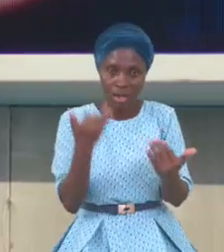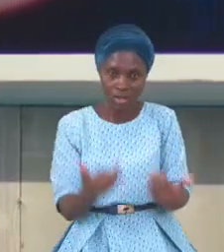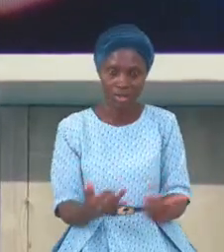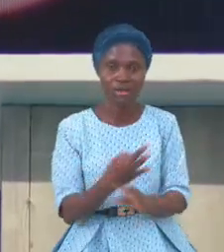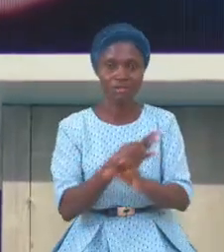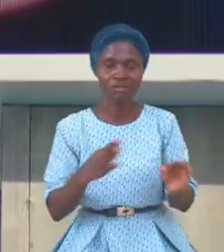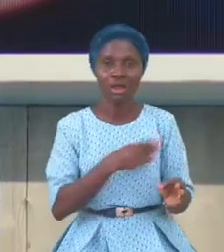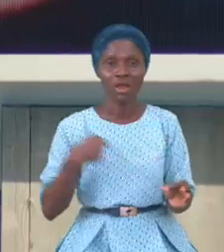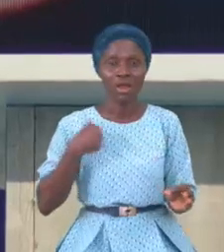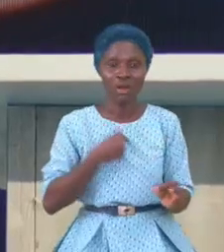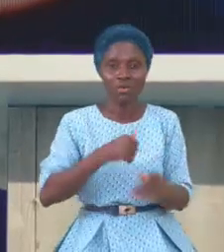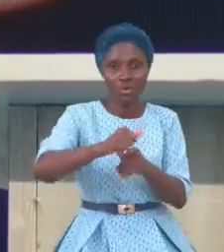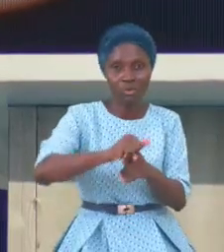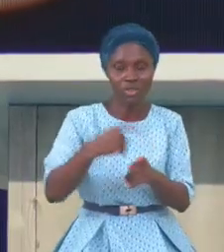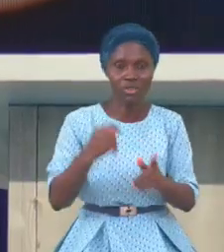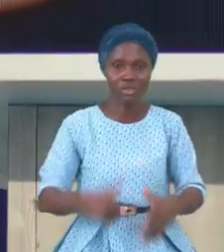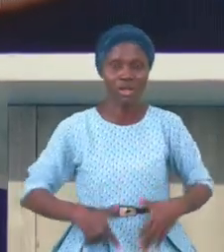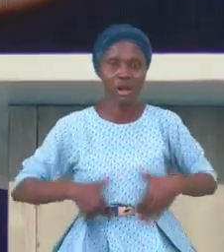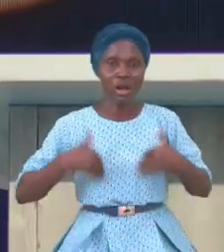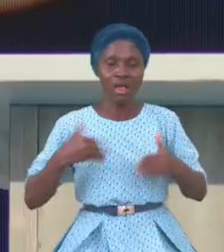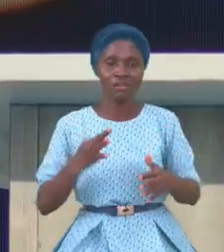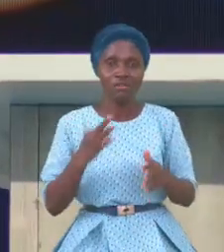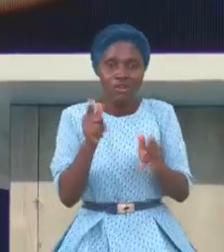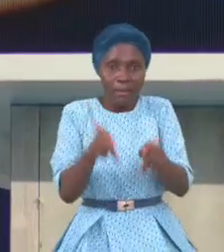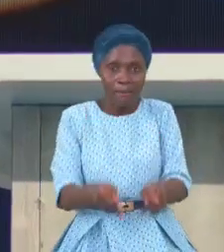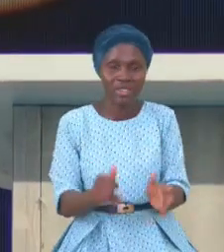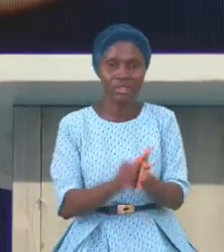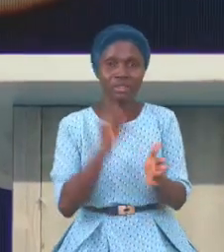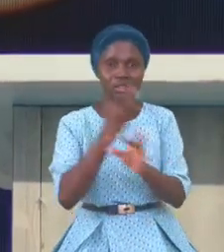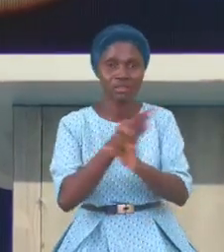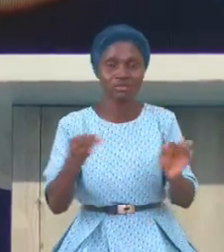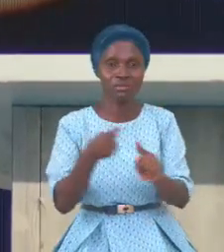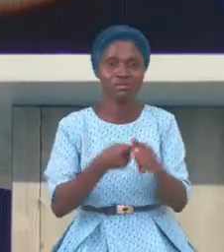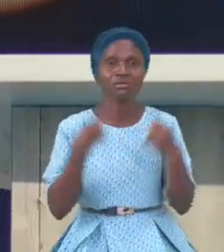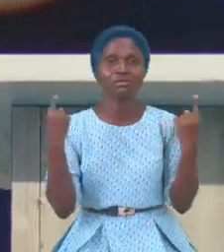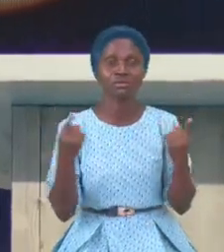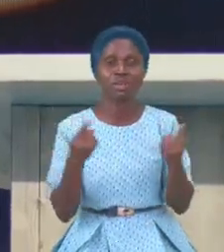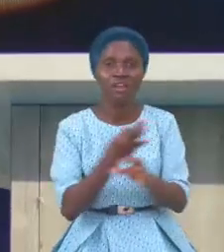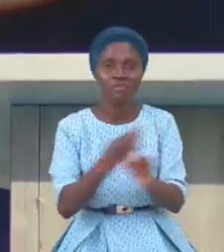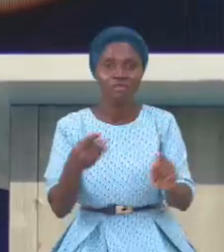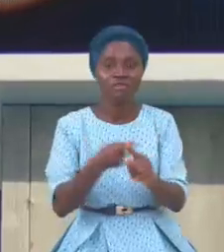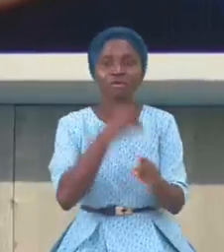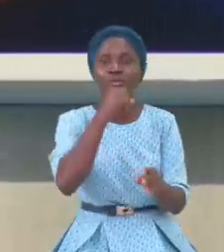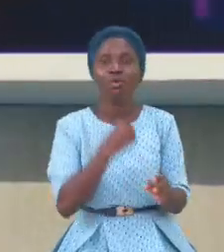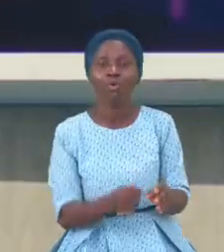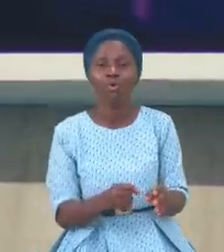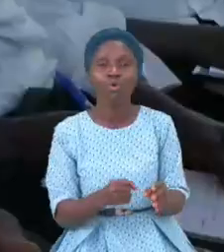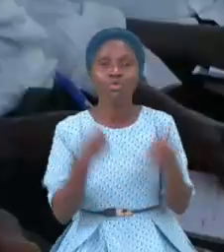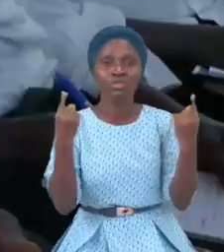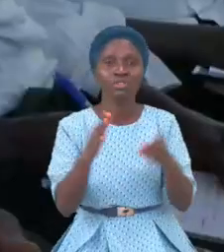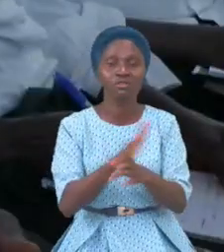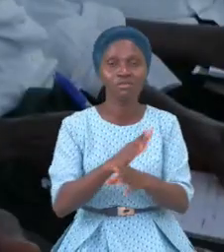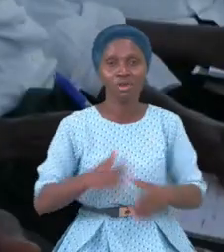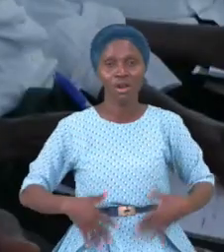of a person that is free from sin, free from the old life, and free from anything, everything